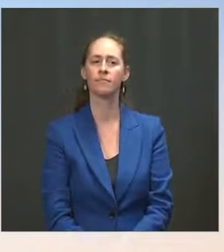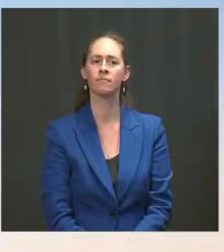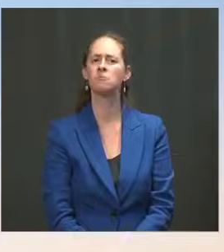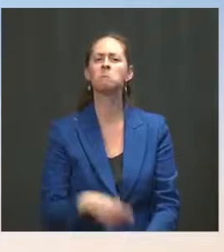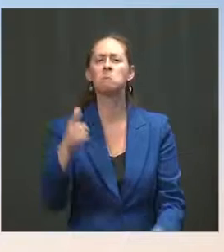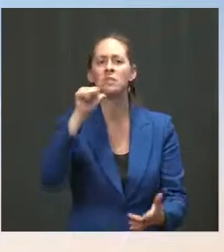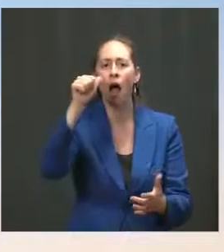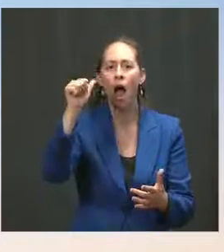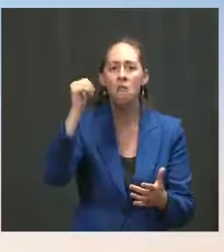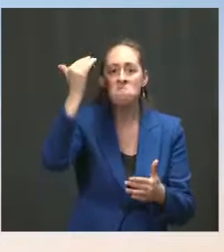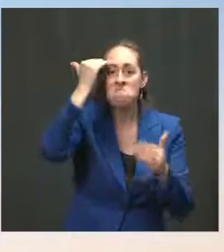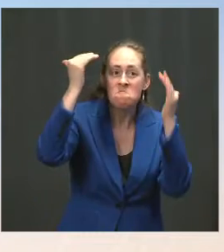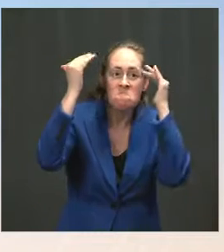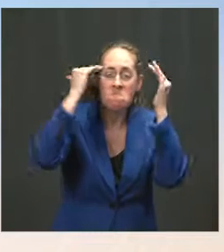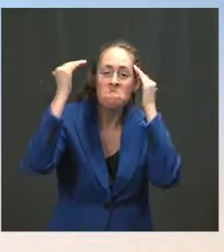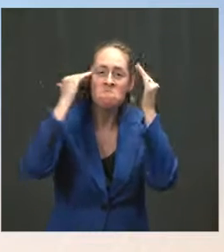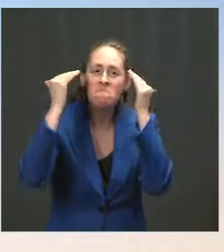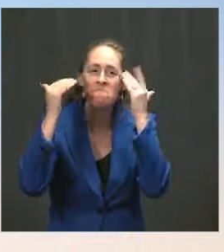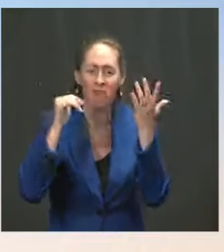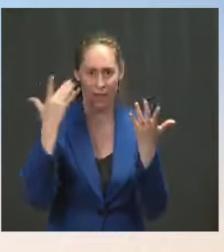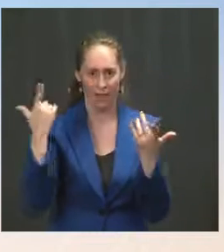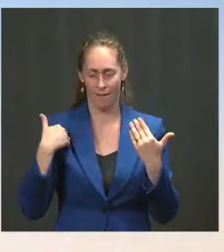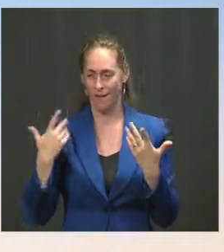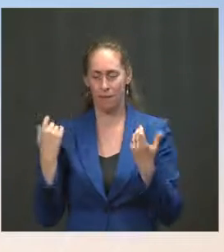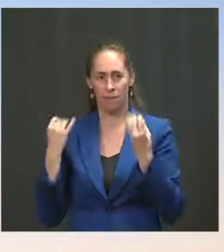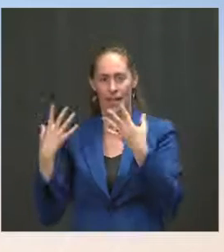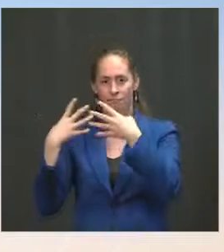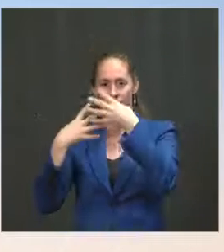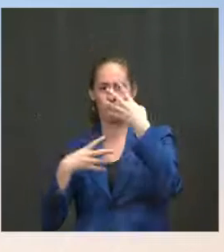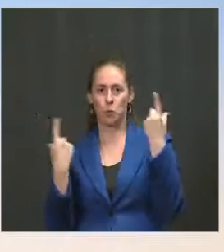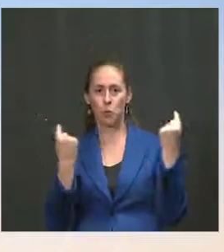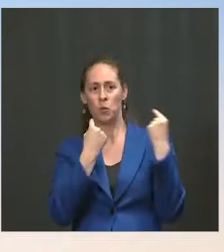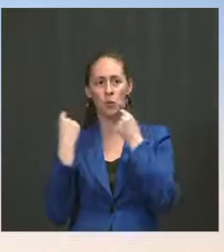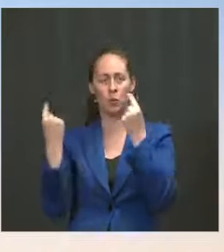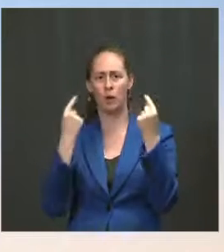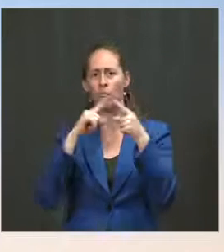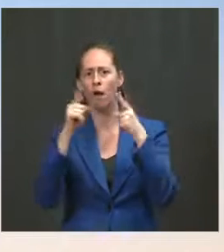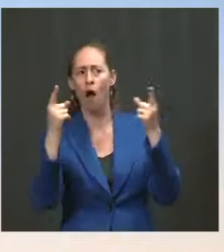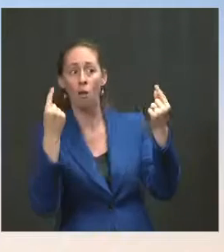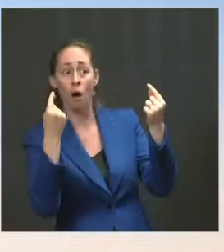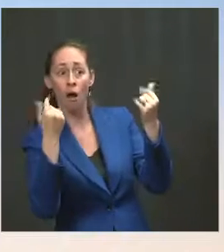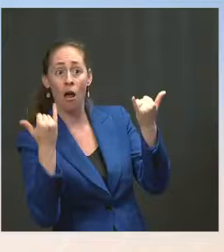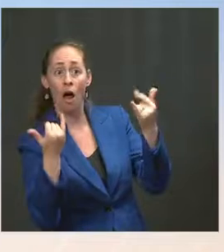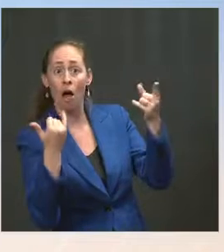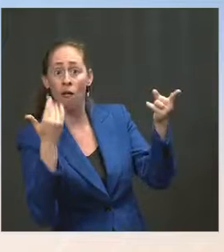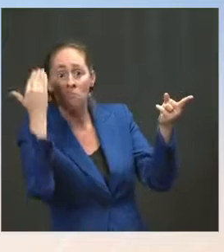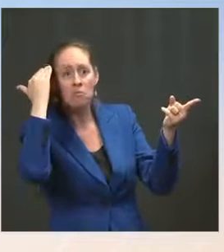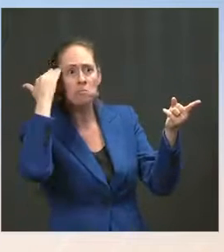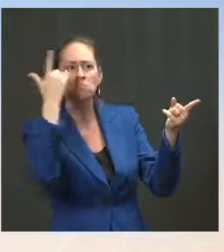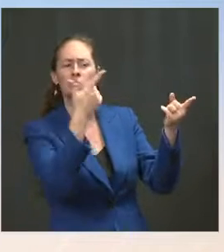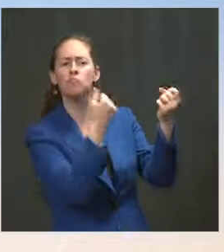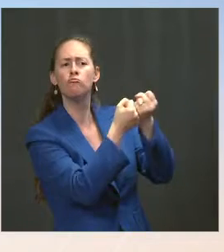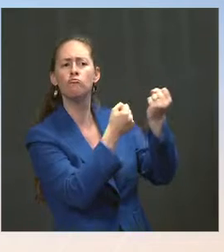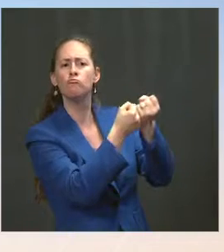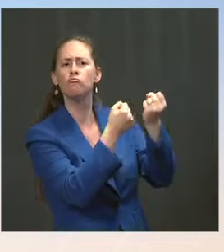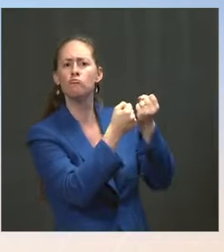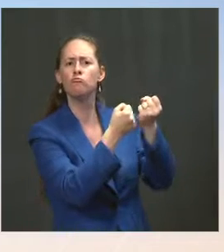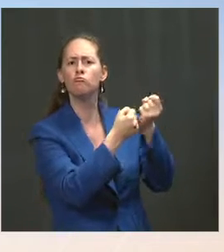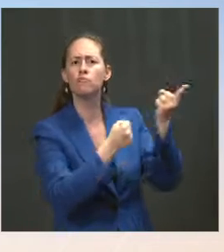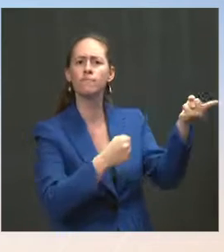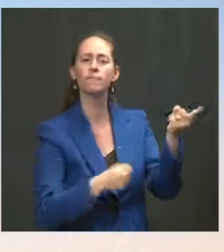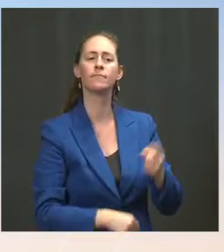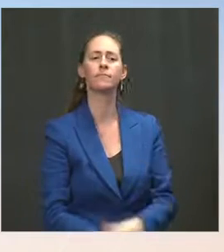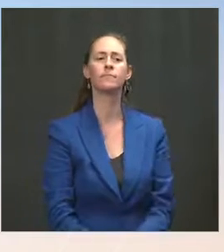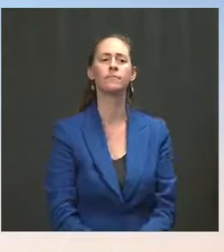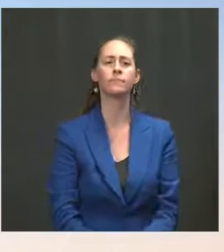on his agenda, but we certainly support Governor Newsom and have worked with him on a range of key issues, whether it's the pandemic,